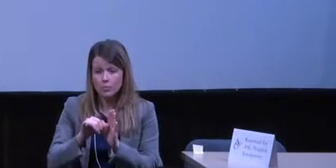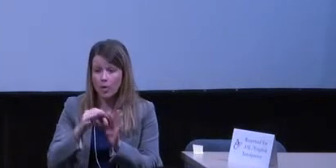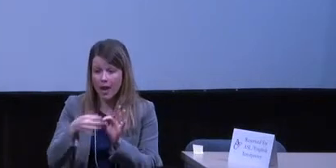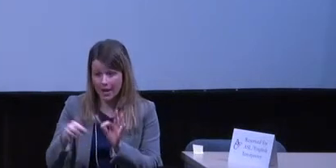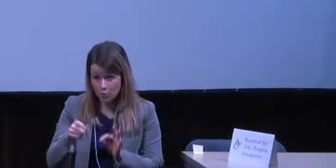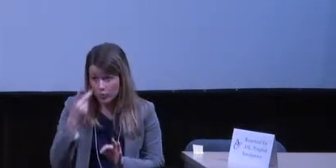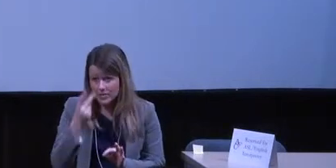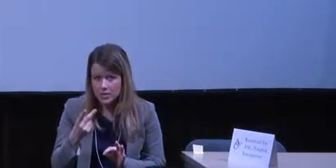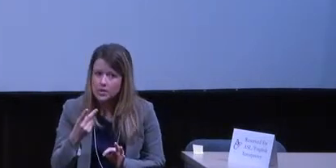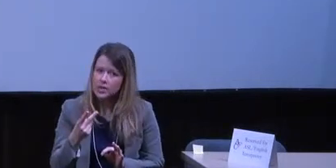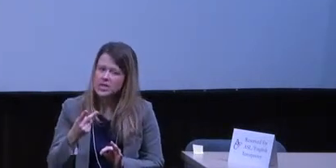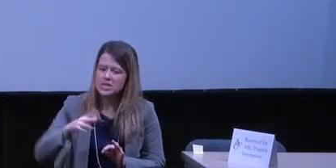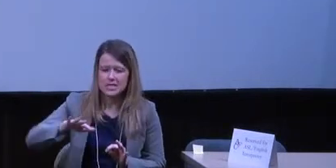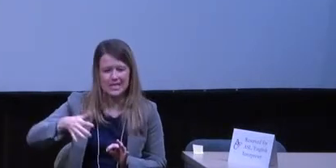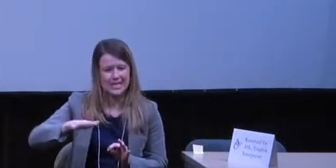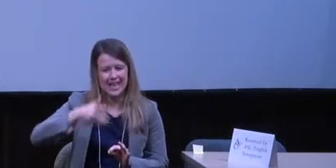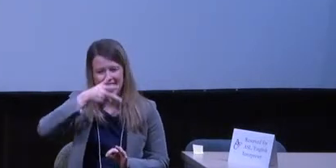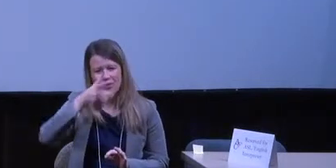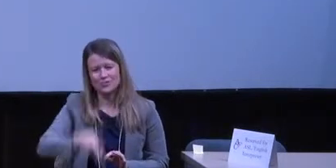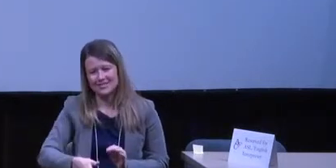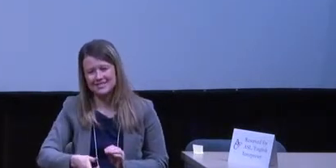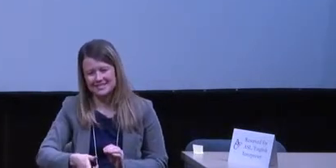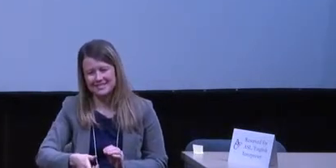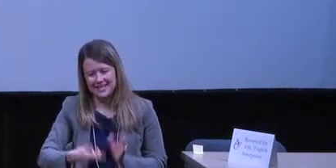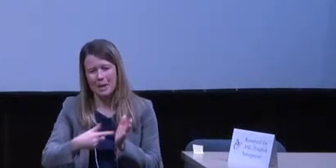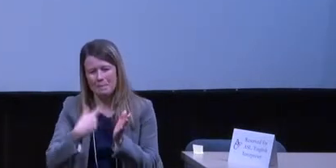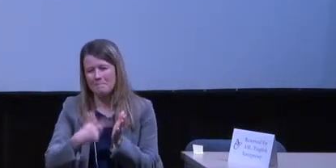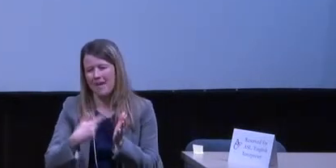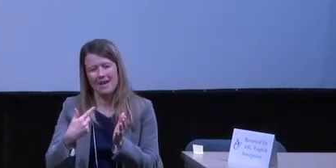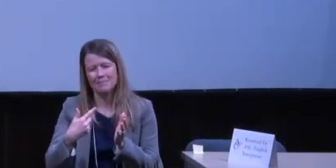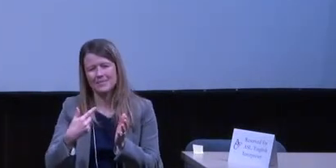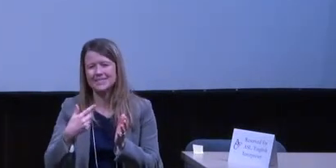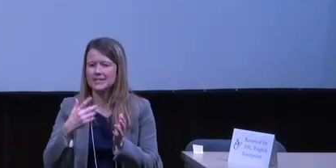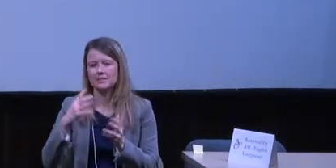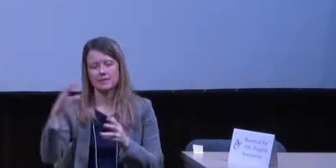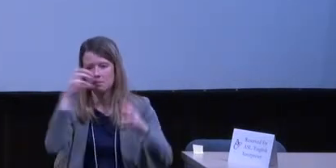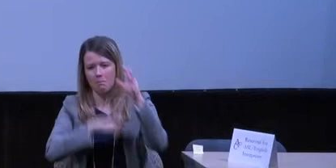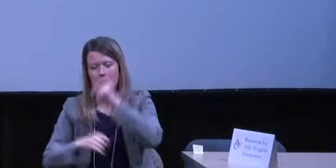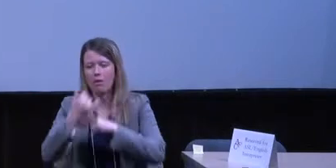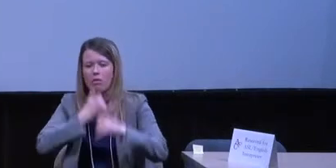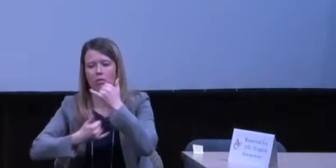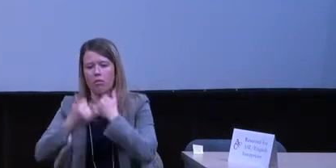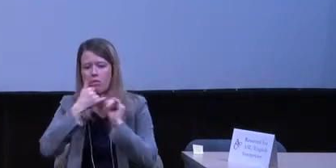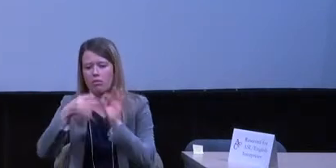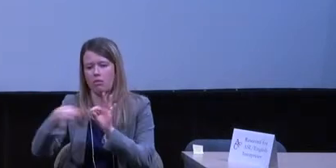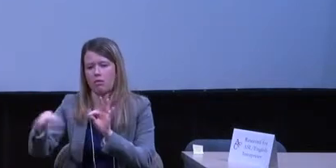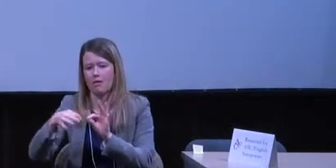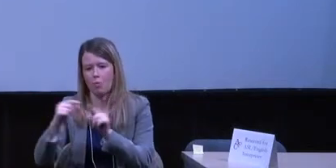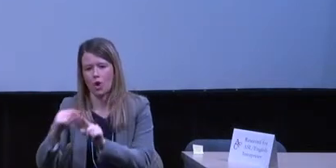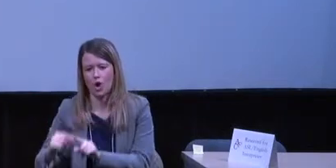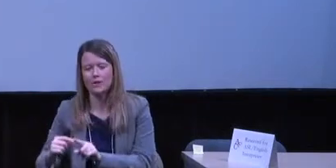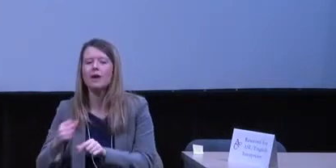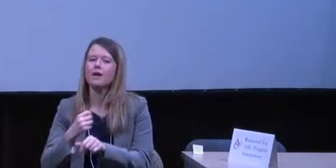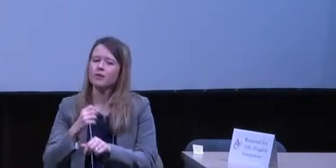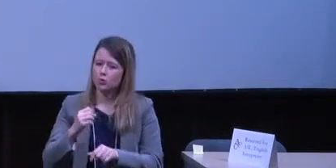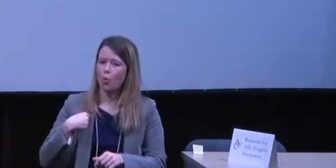right. But they do miss some things, so we want to make sure that the captions are correct. So I